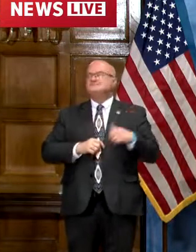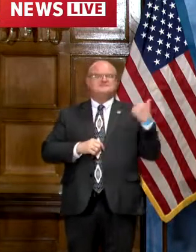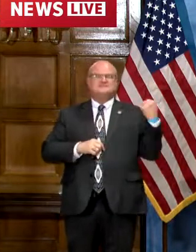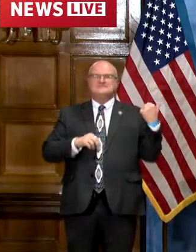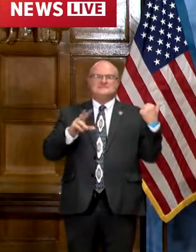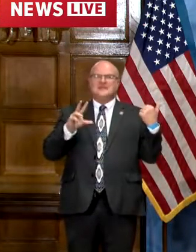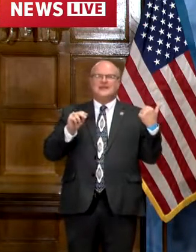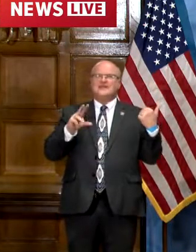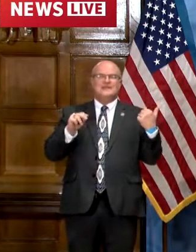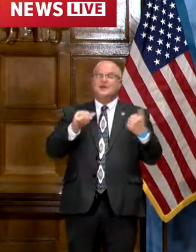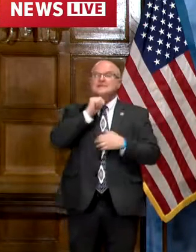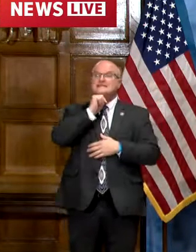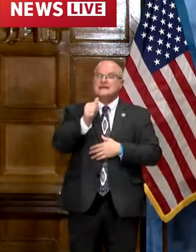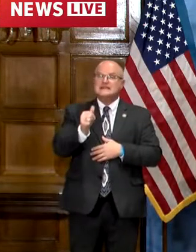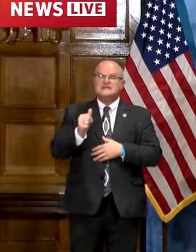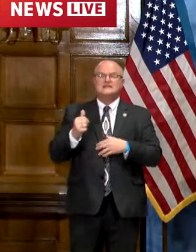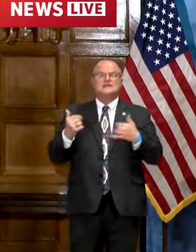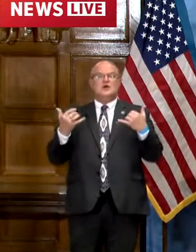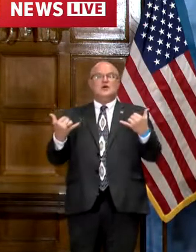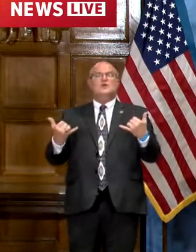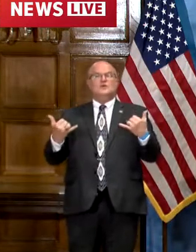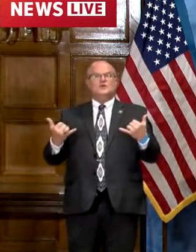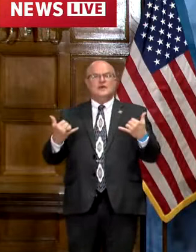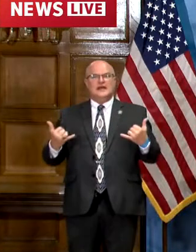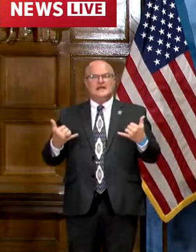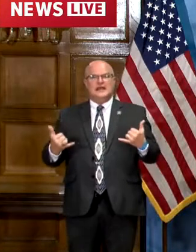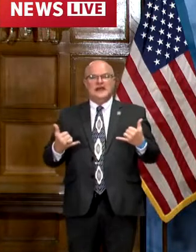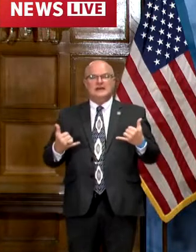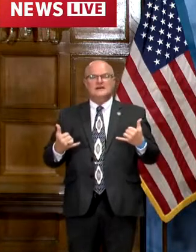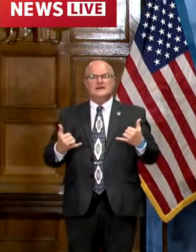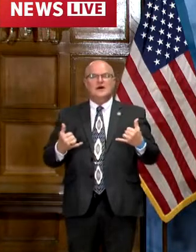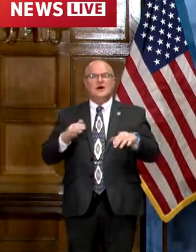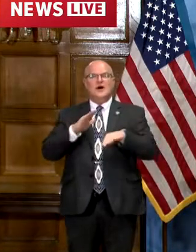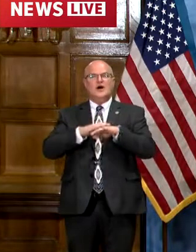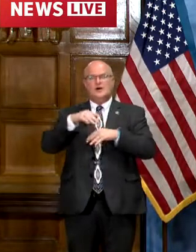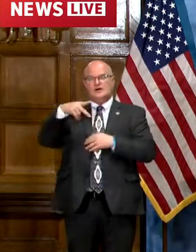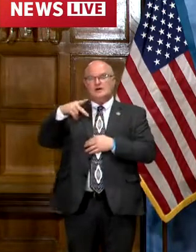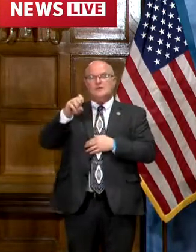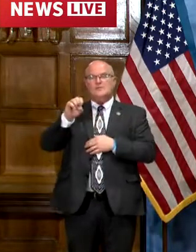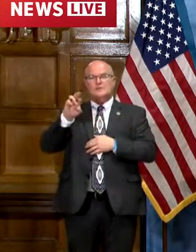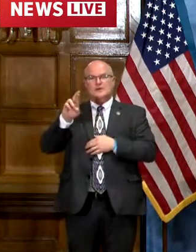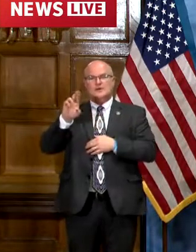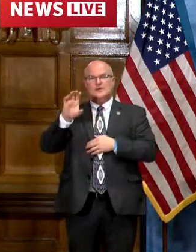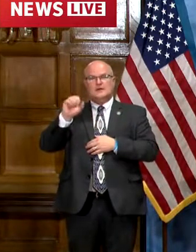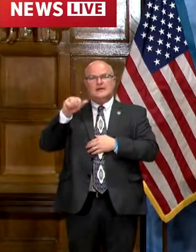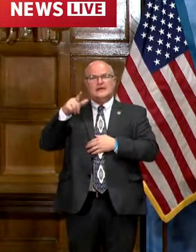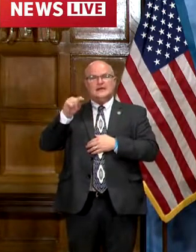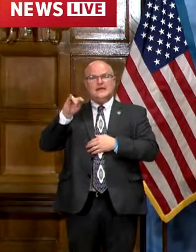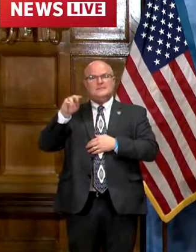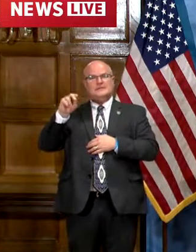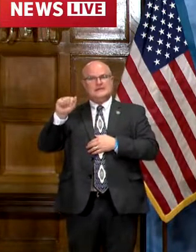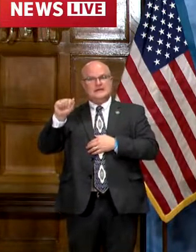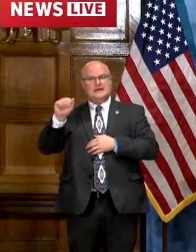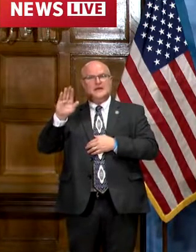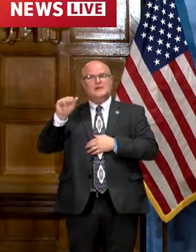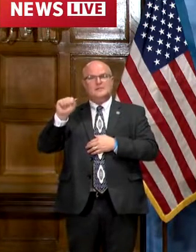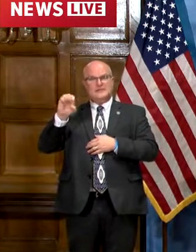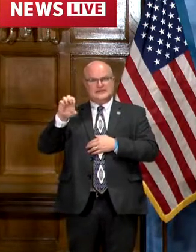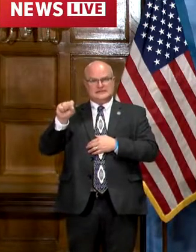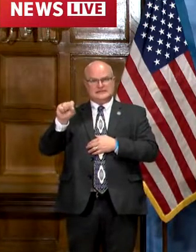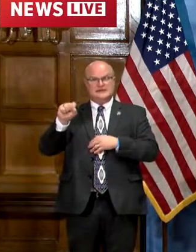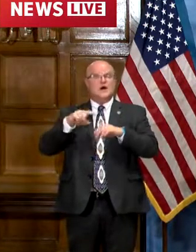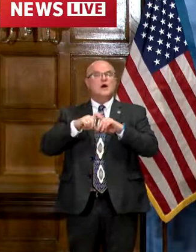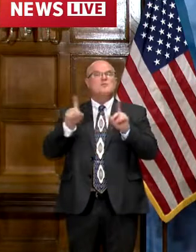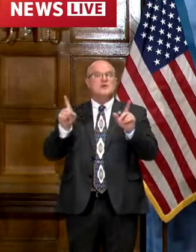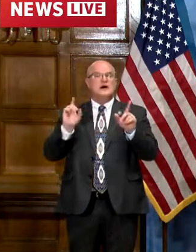No, it doesn't. Right now, it is strictly on a per capita basis, but it does impact